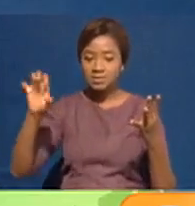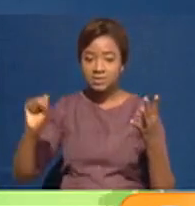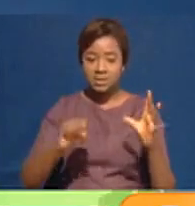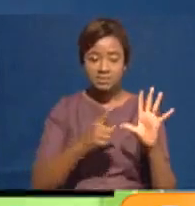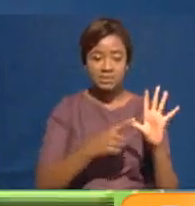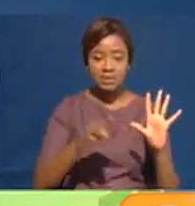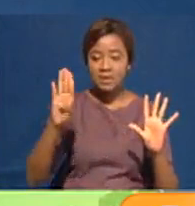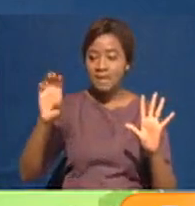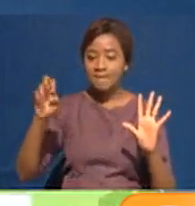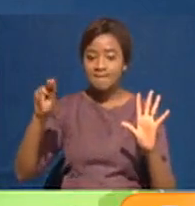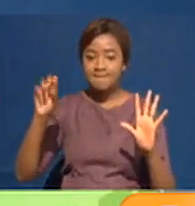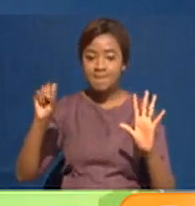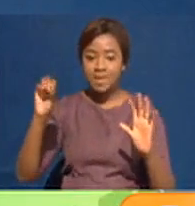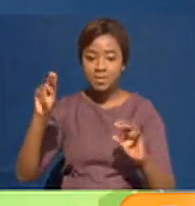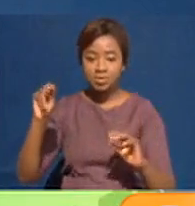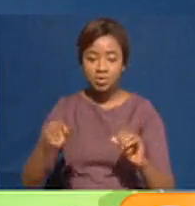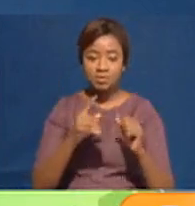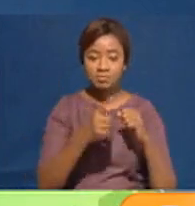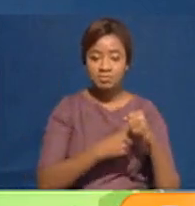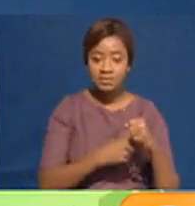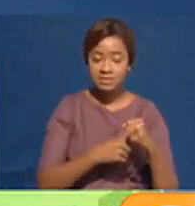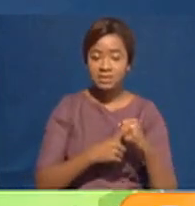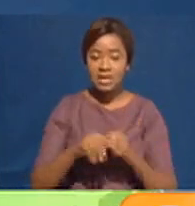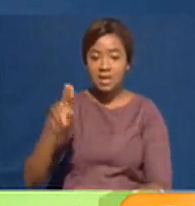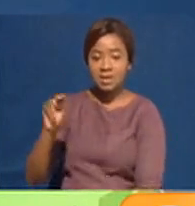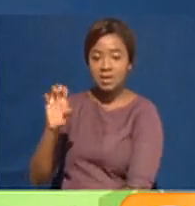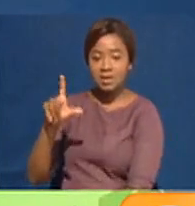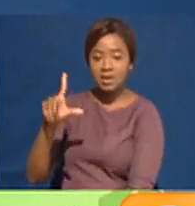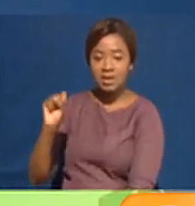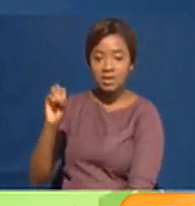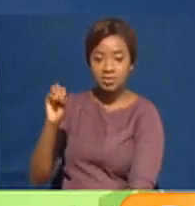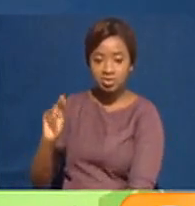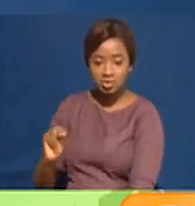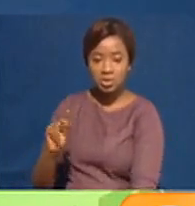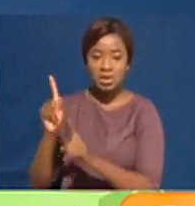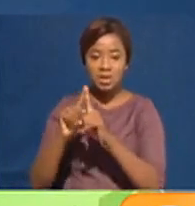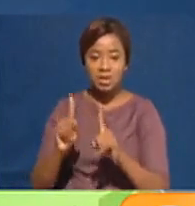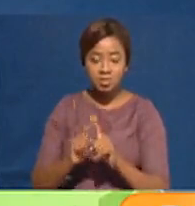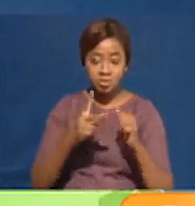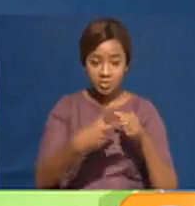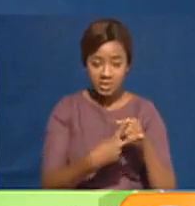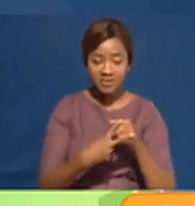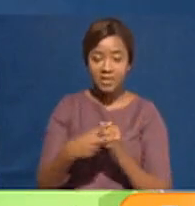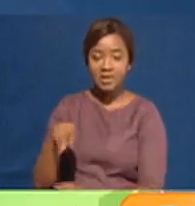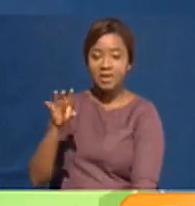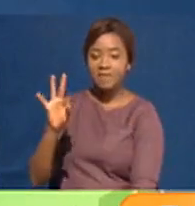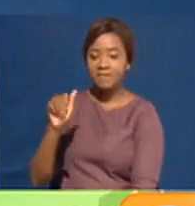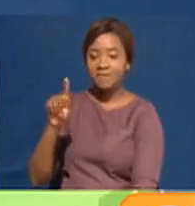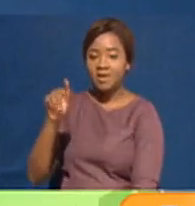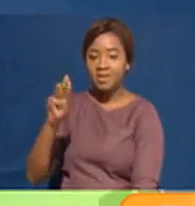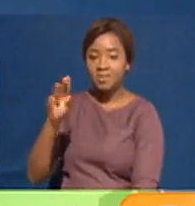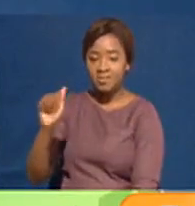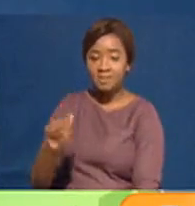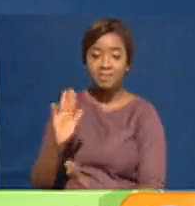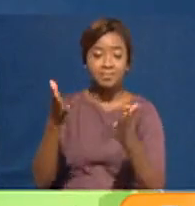Benson Ngugi Njeri, and Nelson Makanda, and Fatma Saman. I'll repeat those names again. Excuse